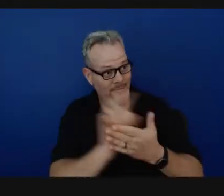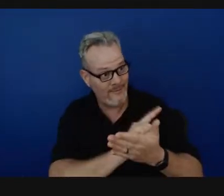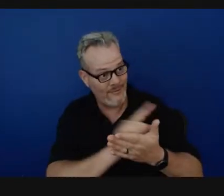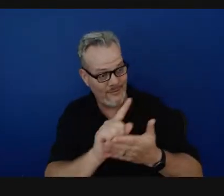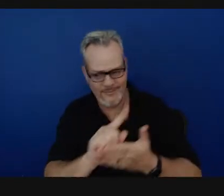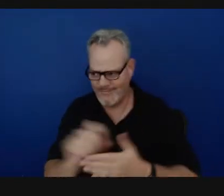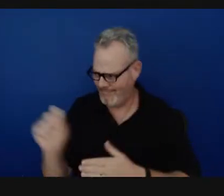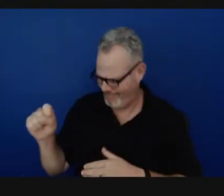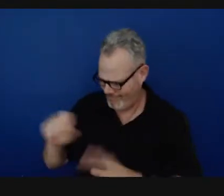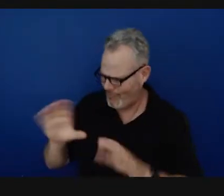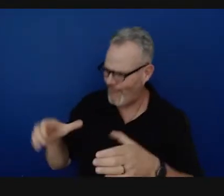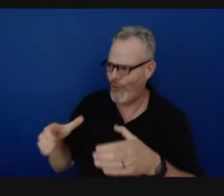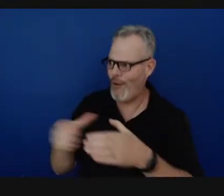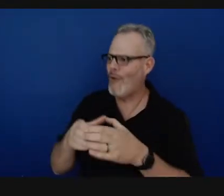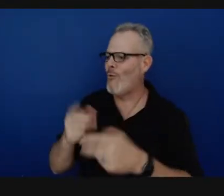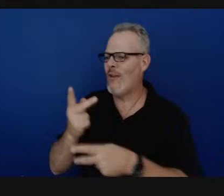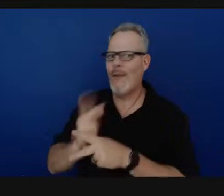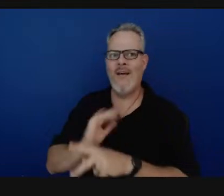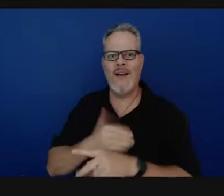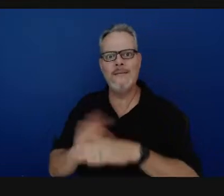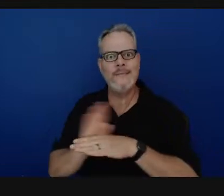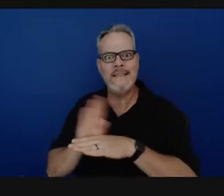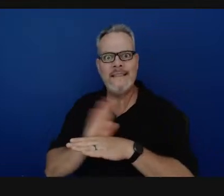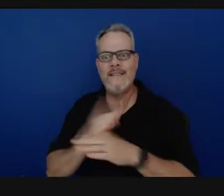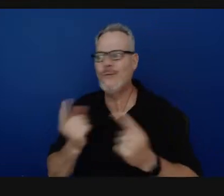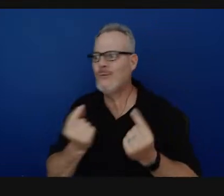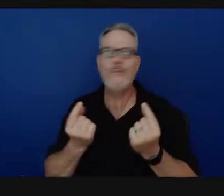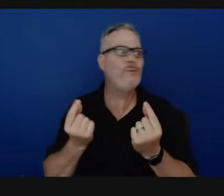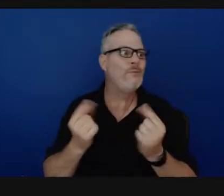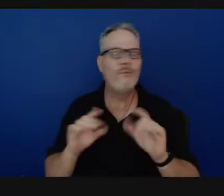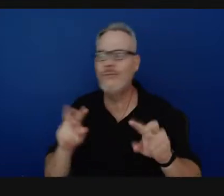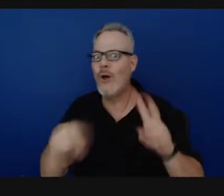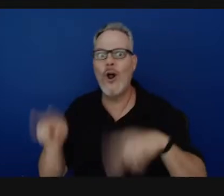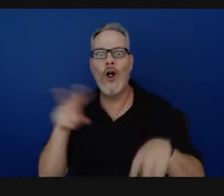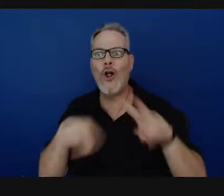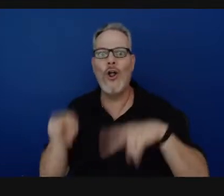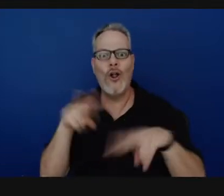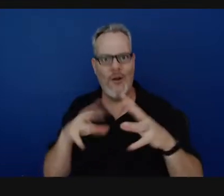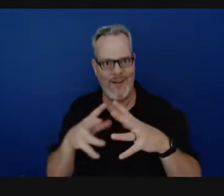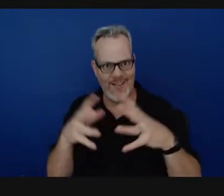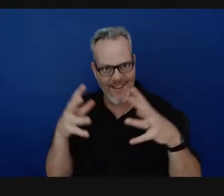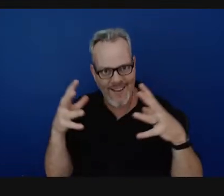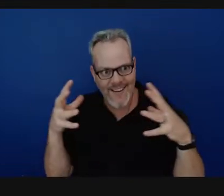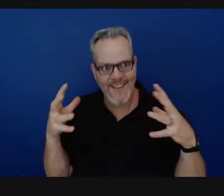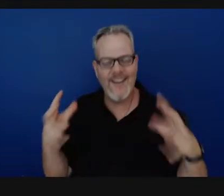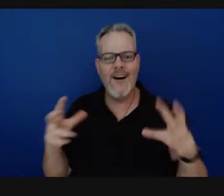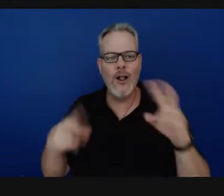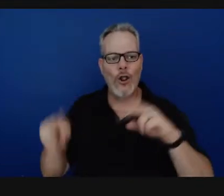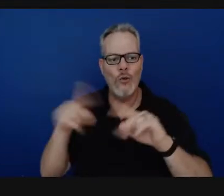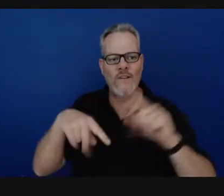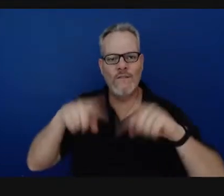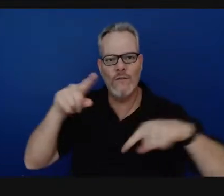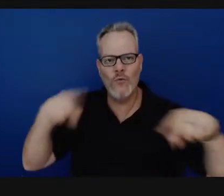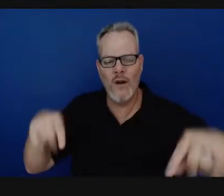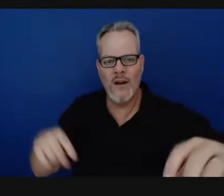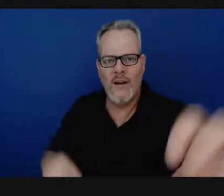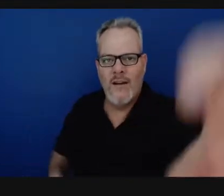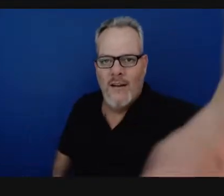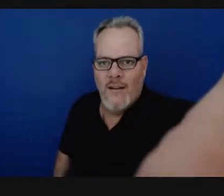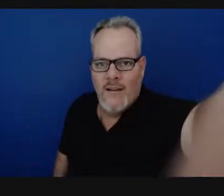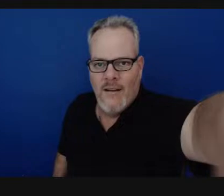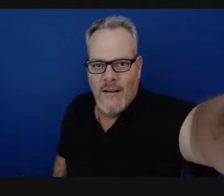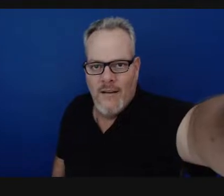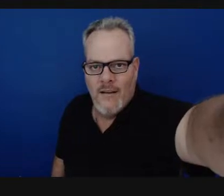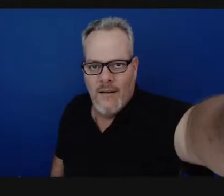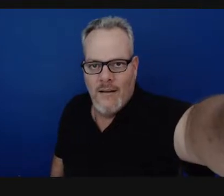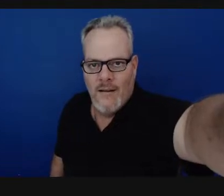Volcano keeping us on our toes a little bit, being able to catch these episodes as they begin, and they seem to be